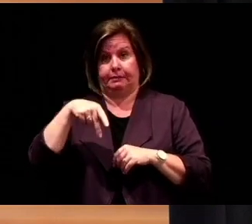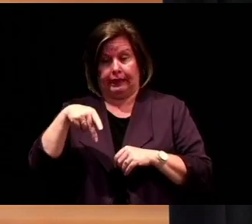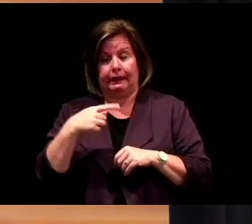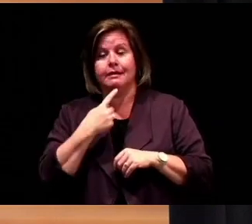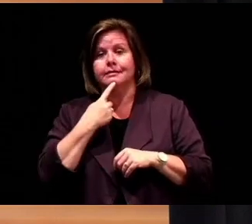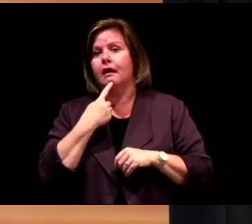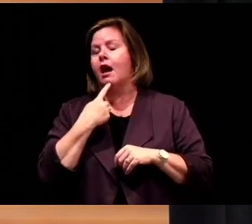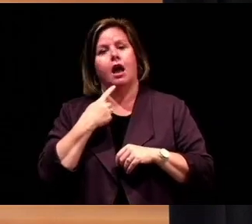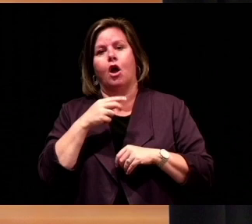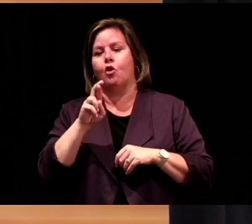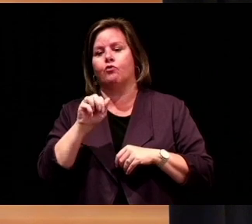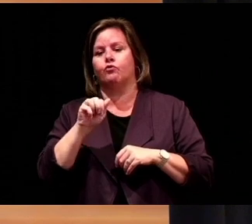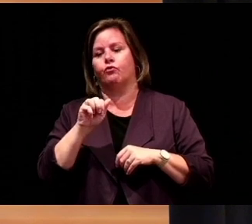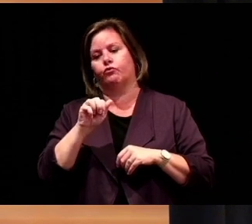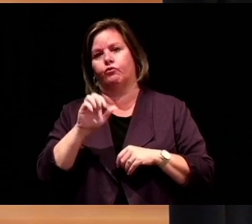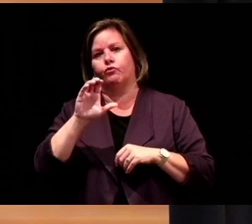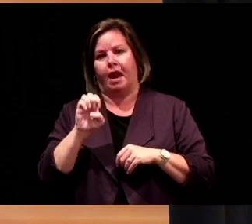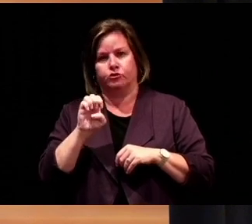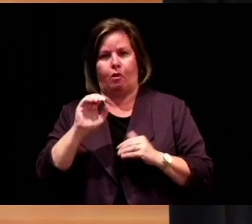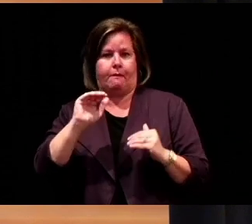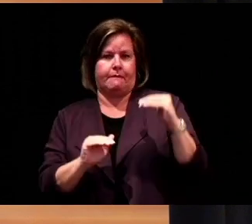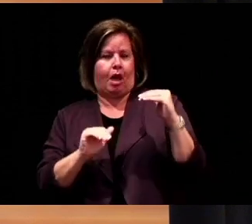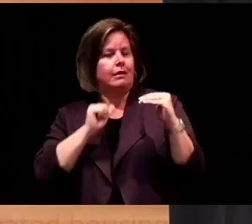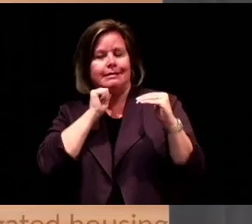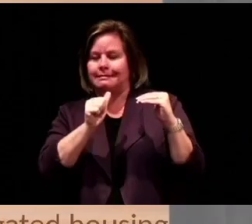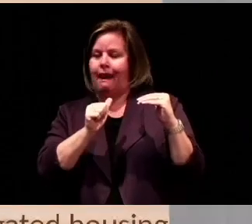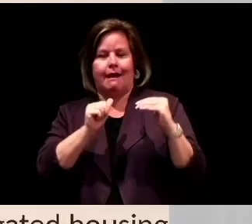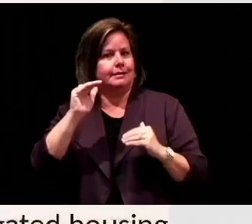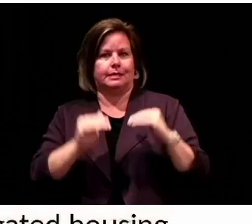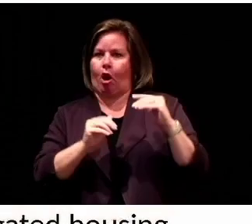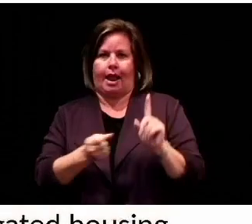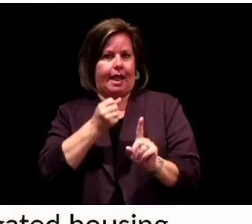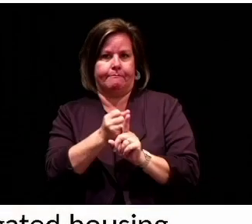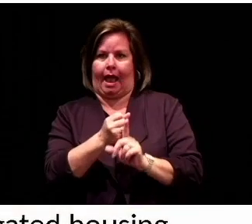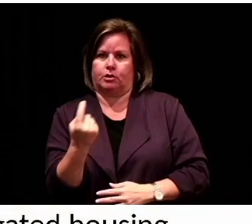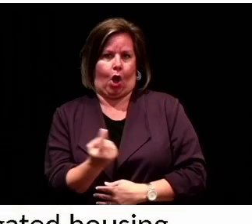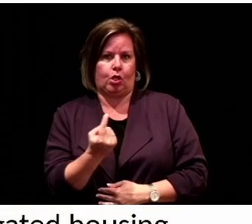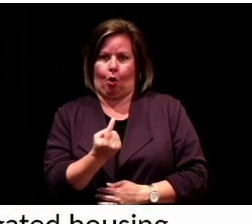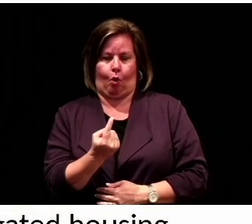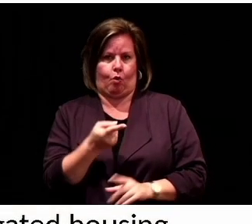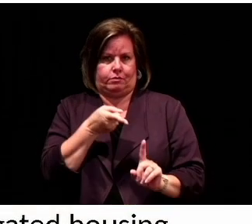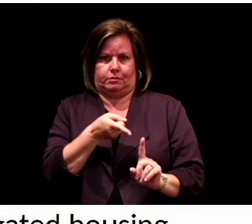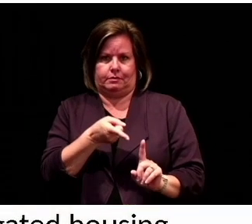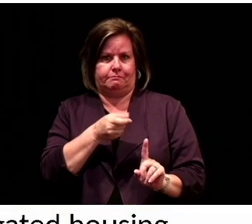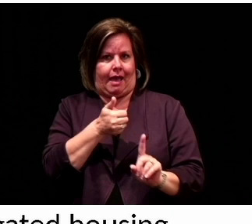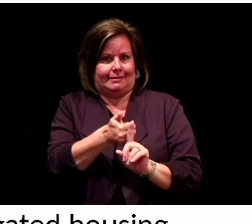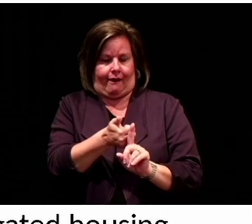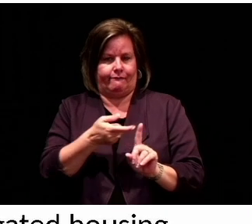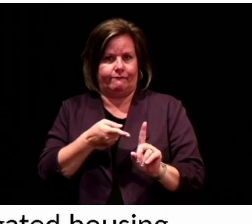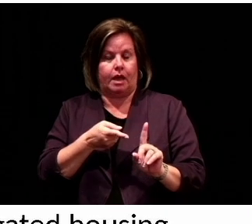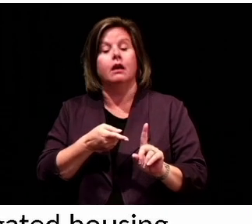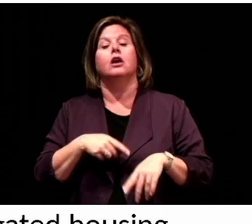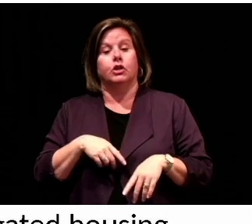burden shifting approach. Step 1 is the plaintiff has to show, right, a specific